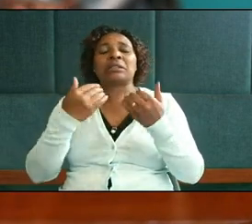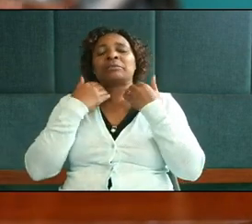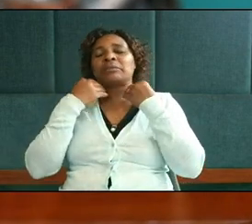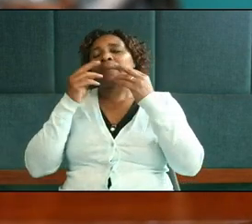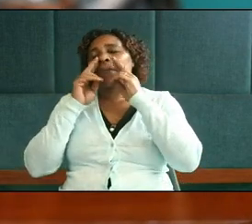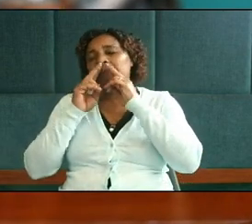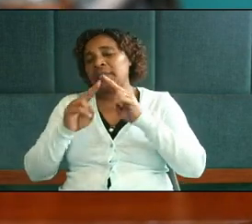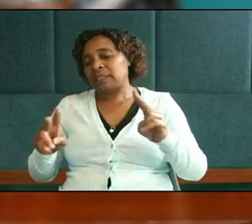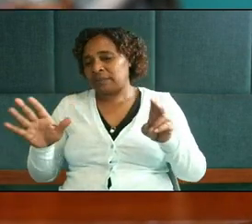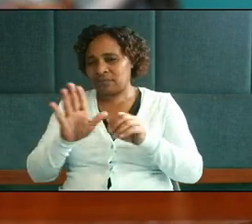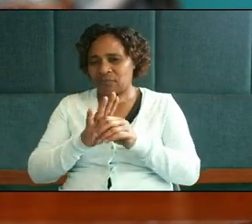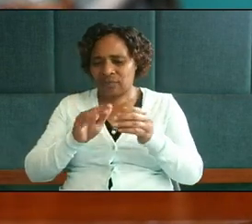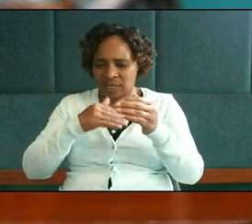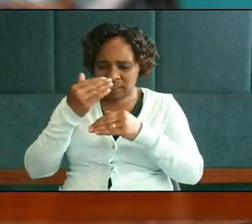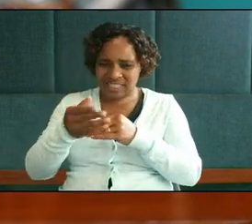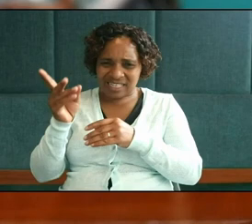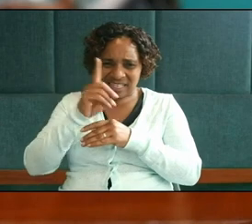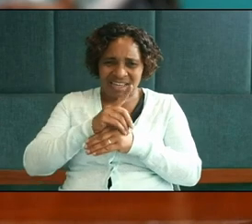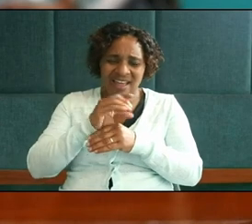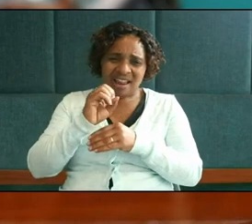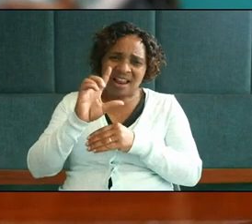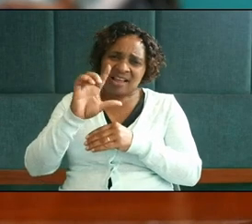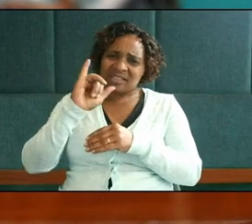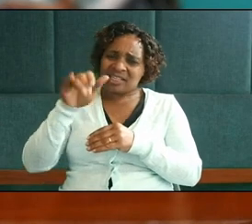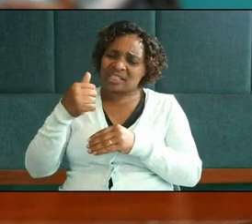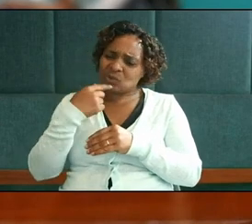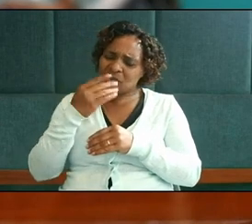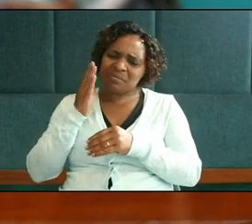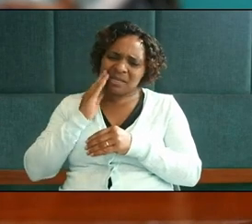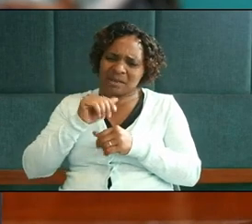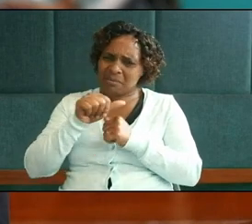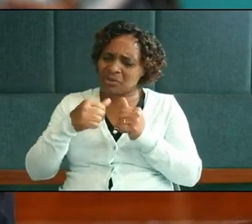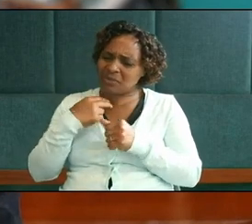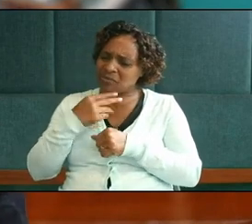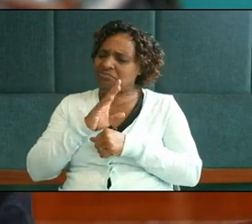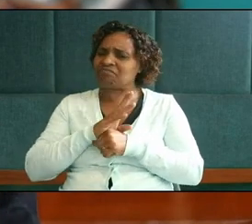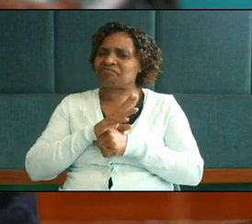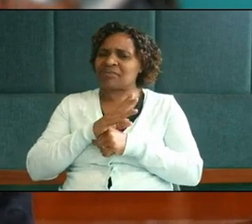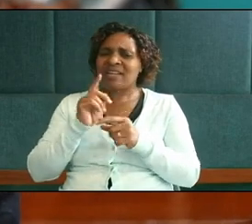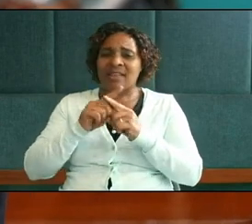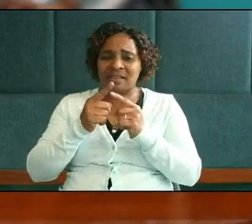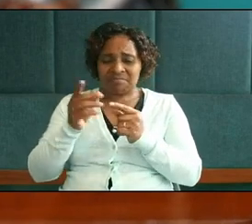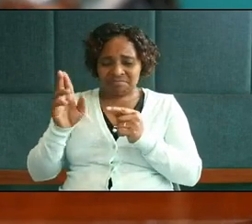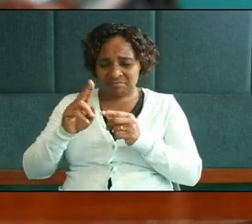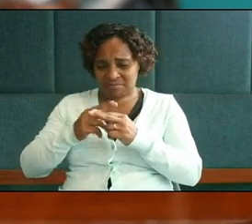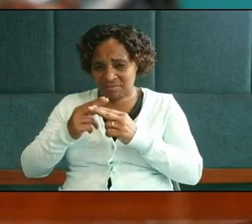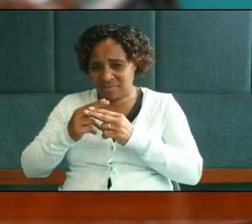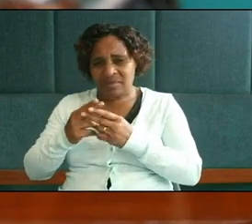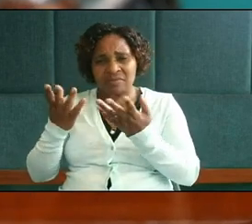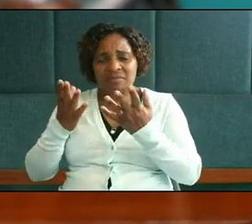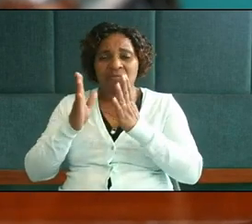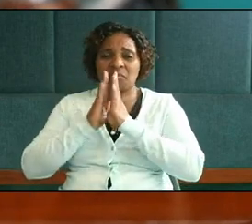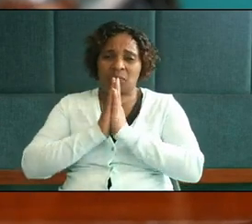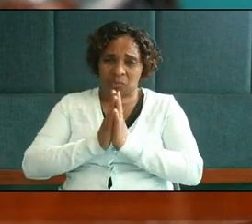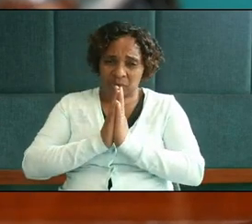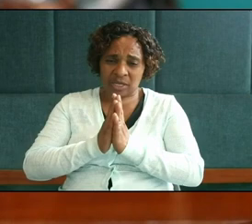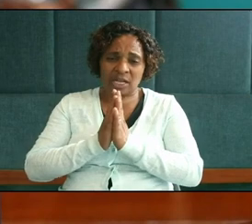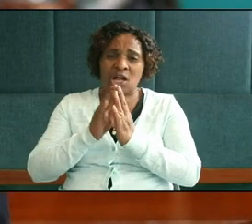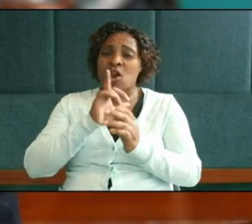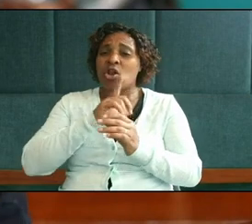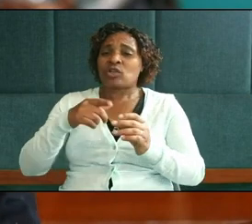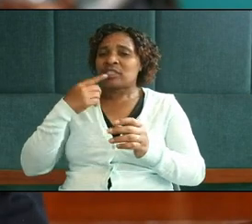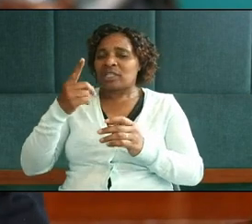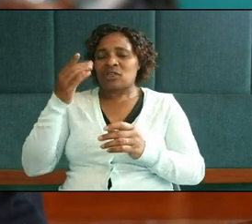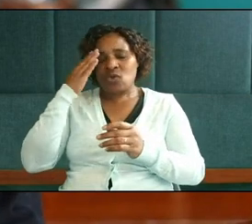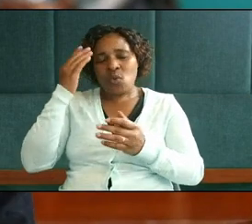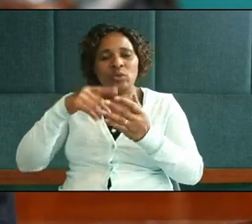peacefully. The next day, Elijah told mother about the voice, and she immediately prayed with him. "Lord," she said, "you're the one who